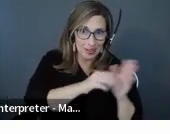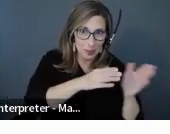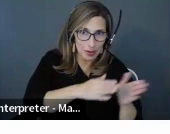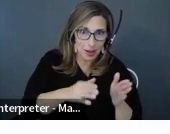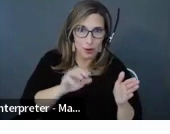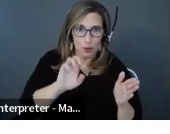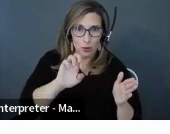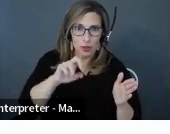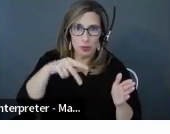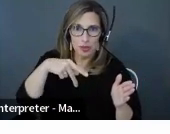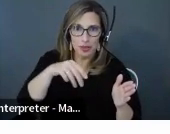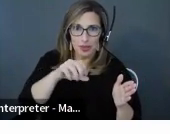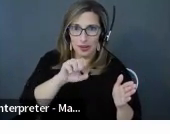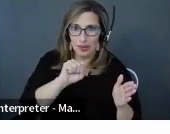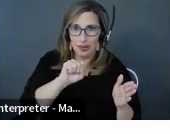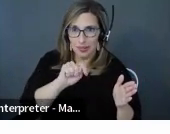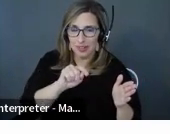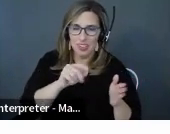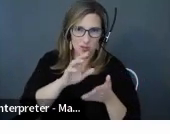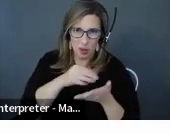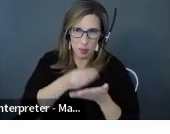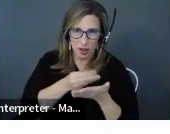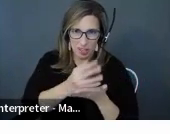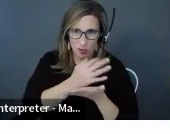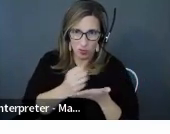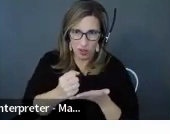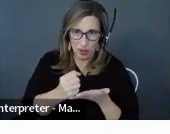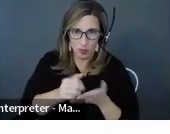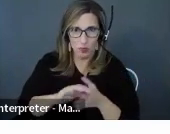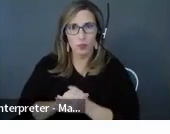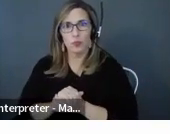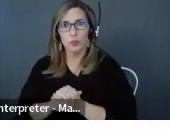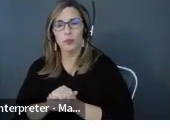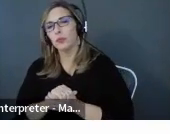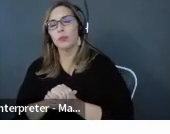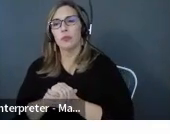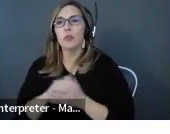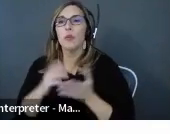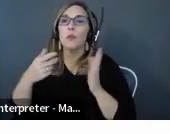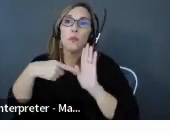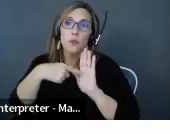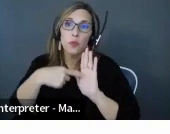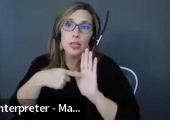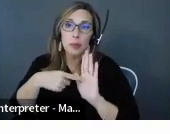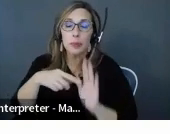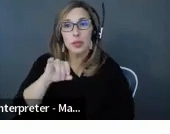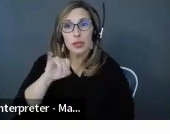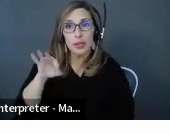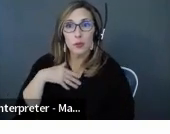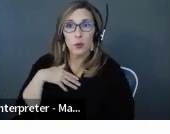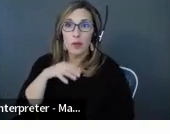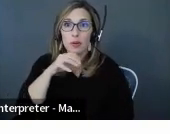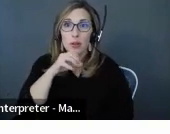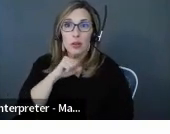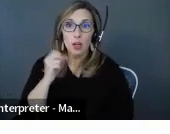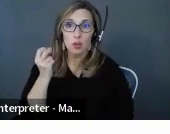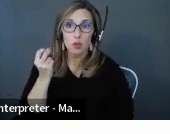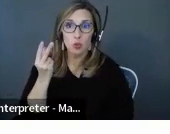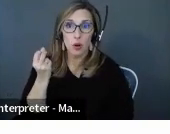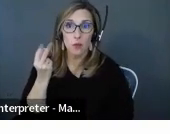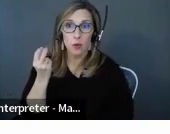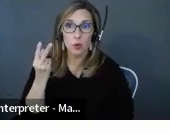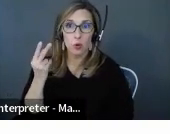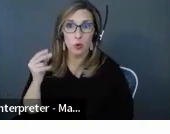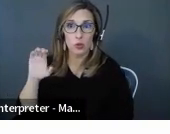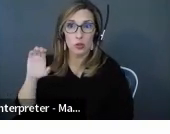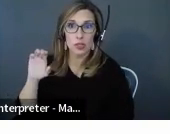EPSDT allowance is exhausted. So for example, say we have a 12-year-old participating in the CSW and they